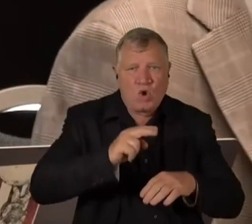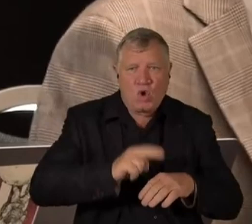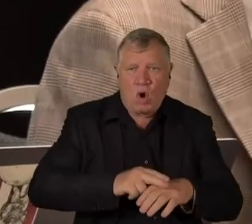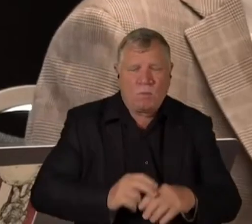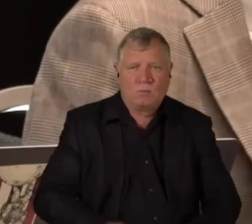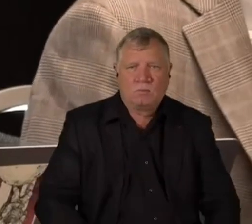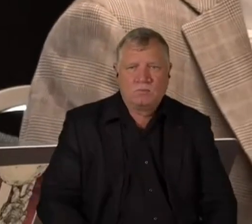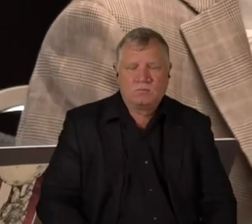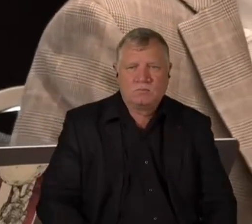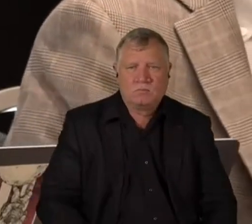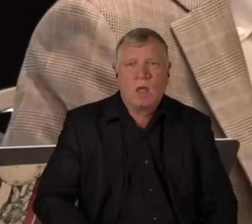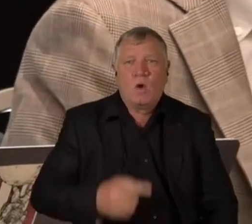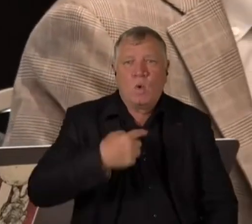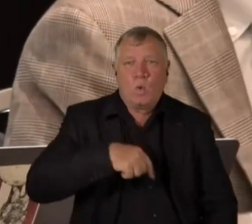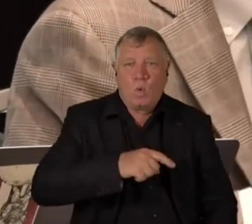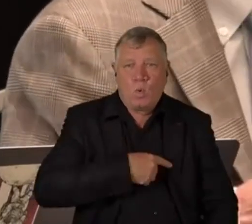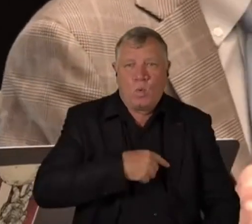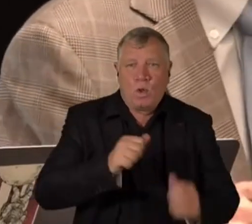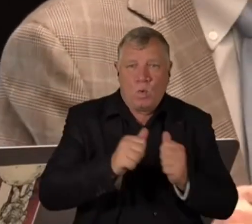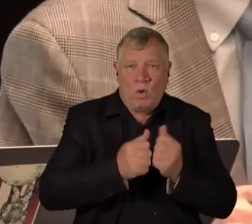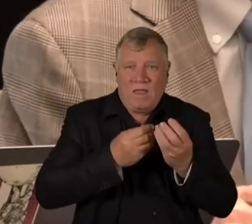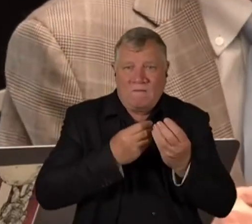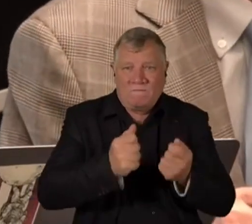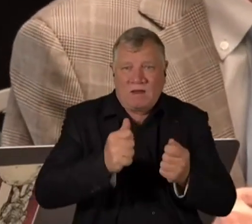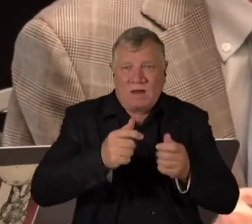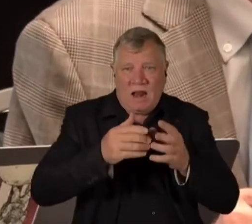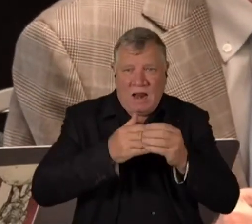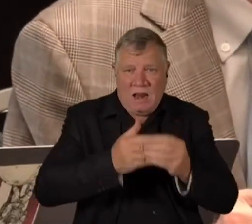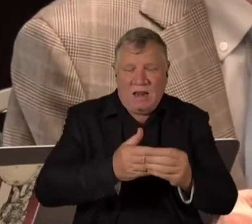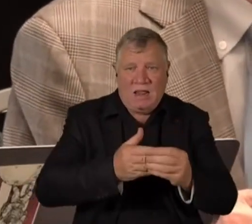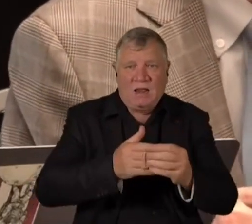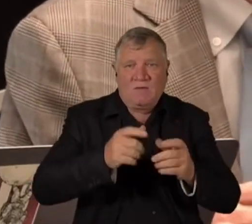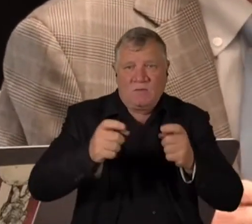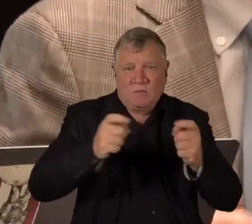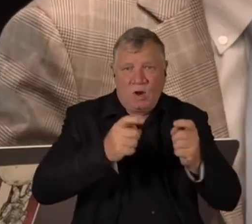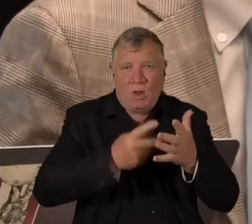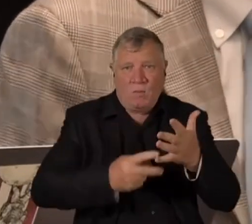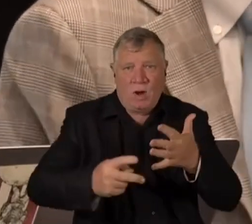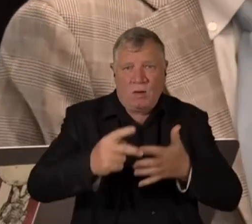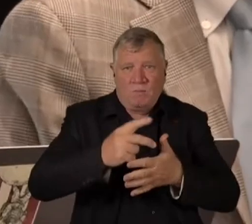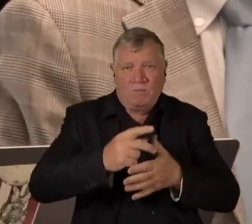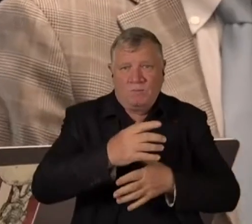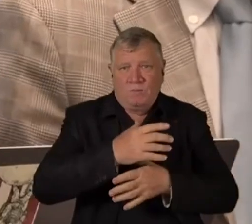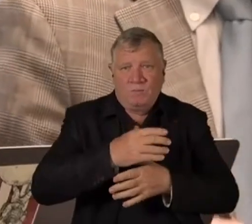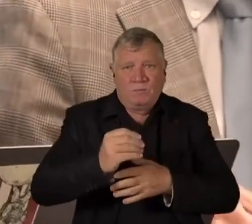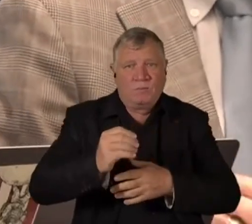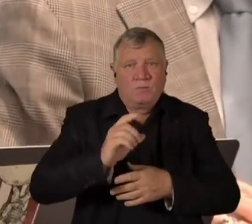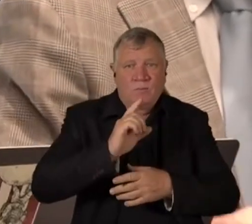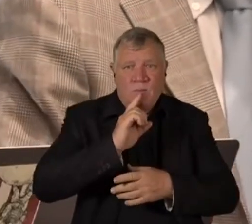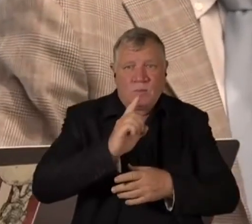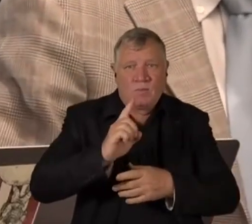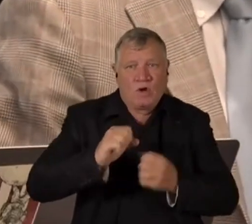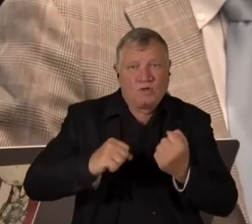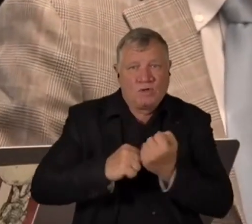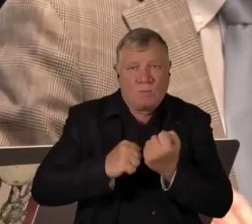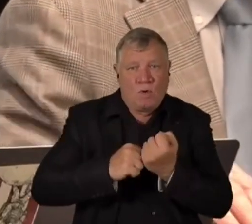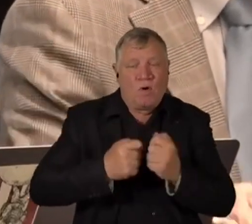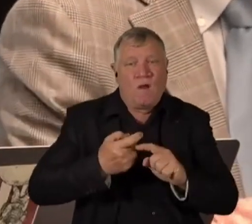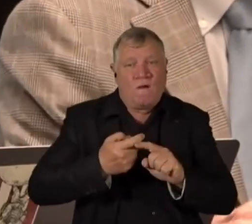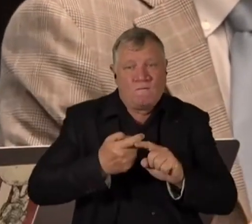normalized. I do believe with effective leadership, operations management, prioritizations, and support from the